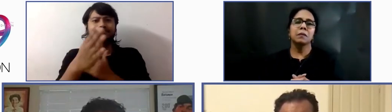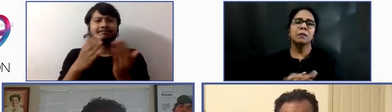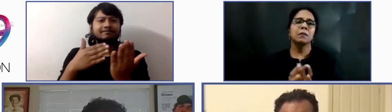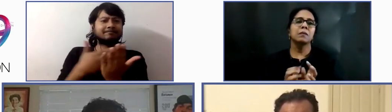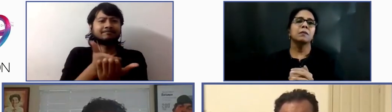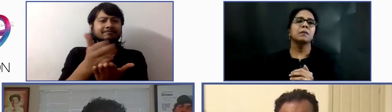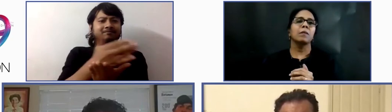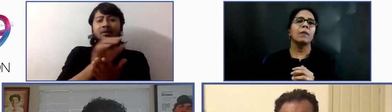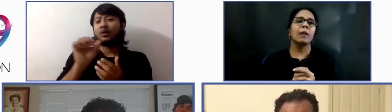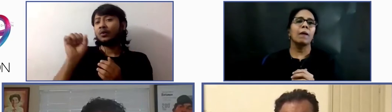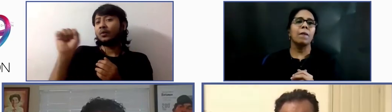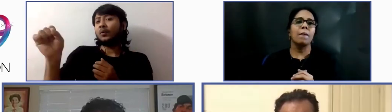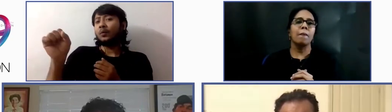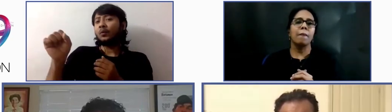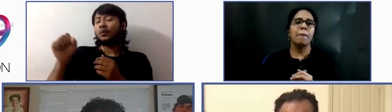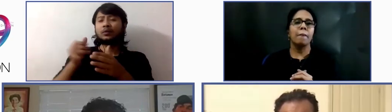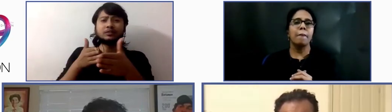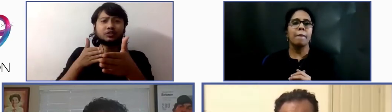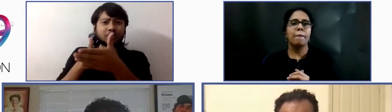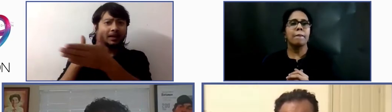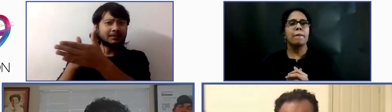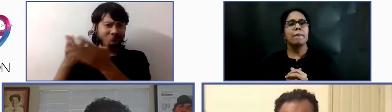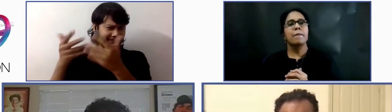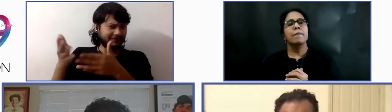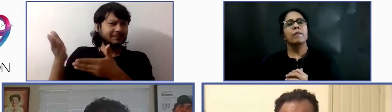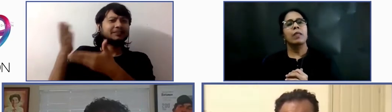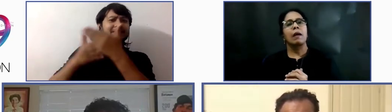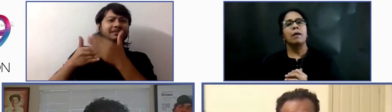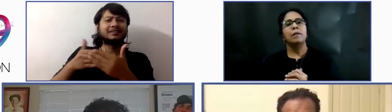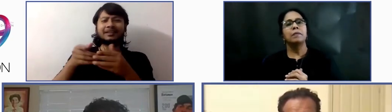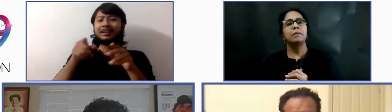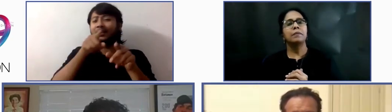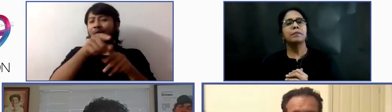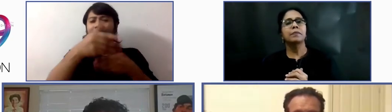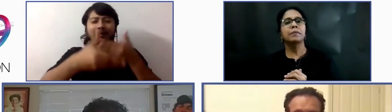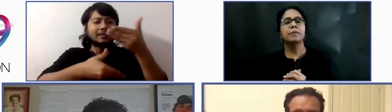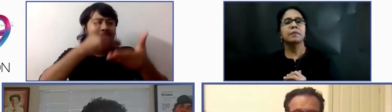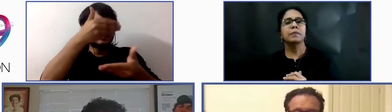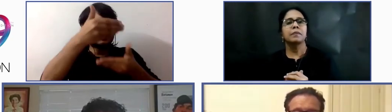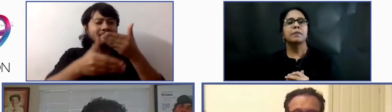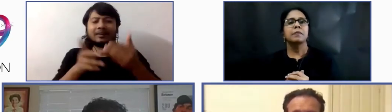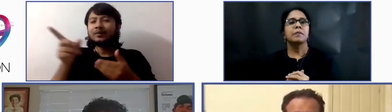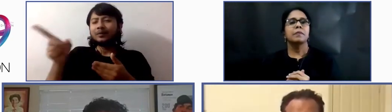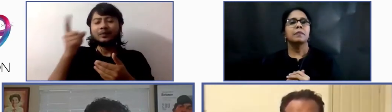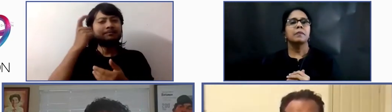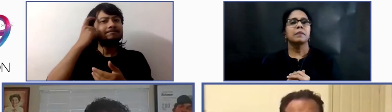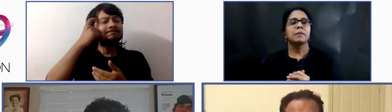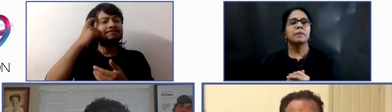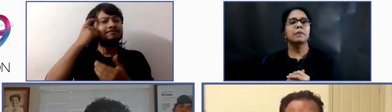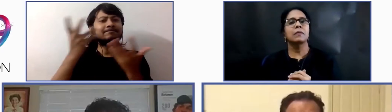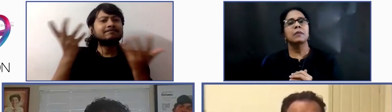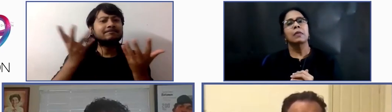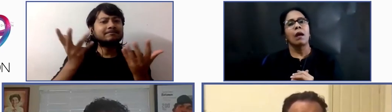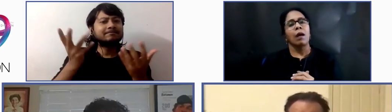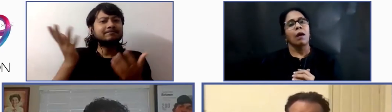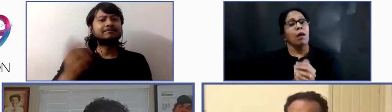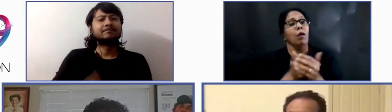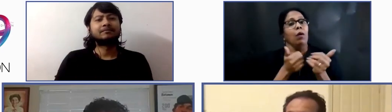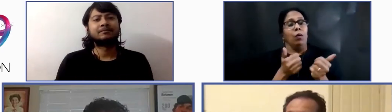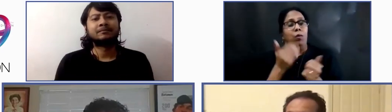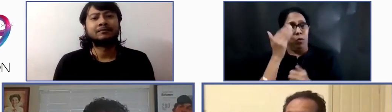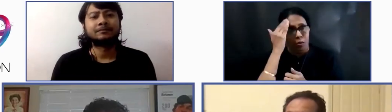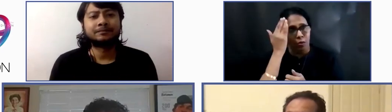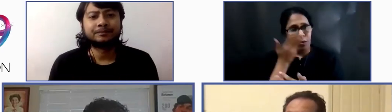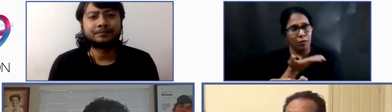challenges. Any final message for all the audience who are part of the India Inclusion Summit? You know, it's very easy